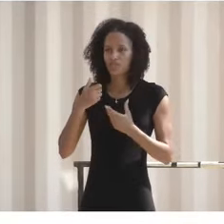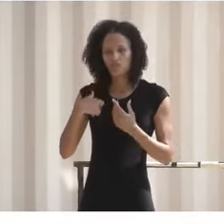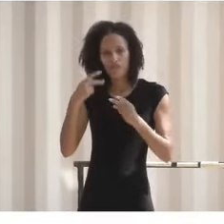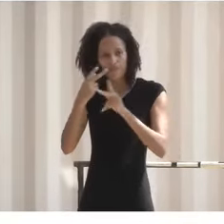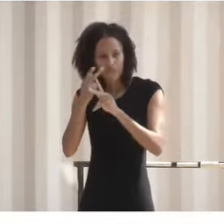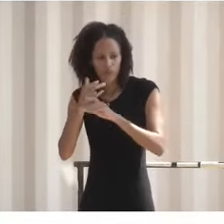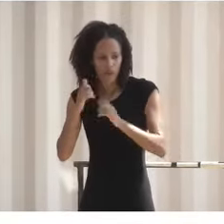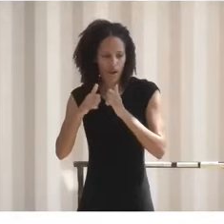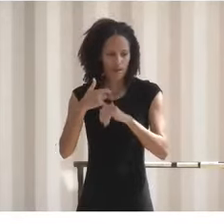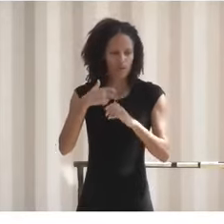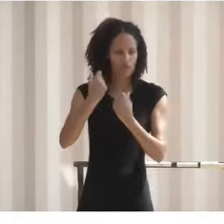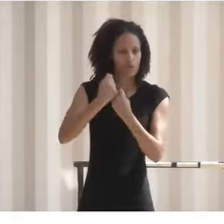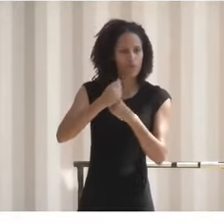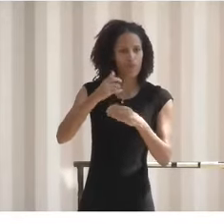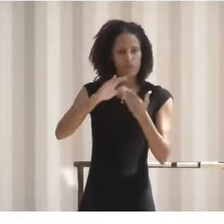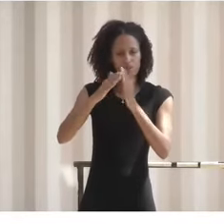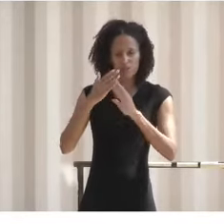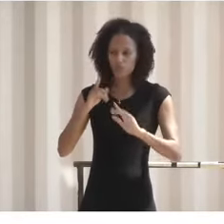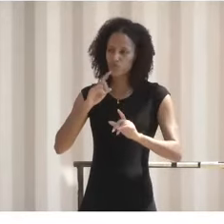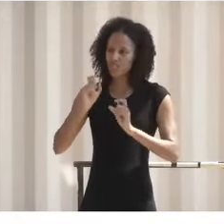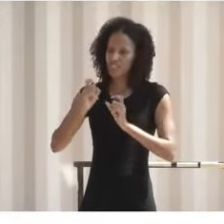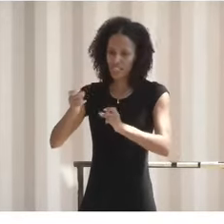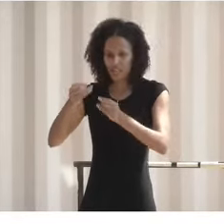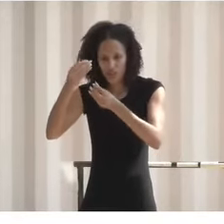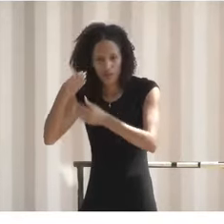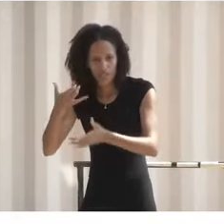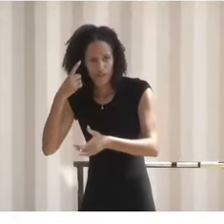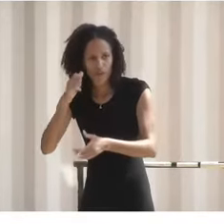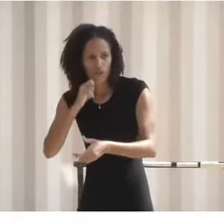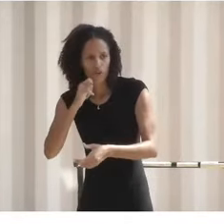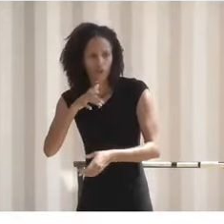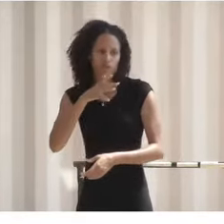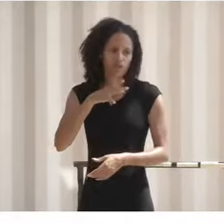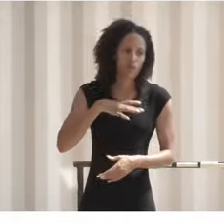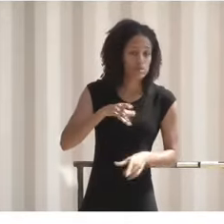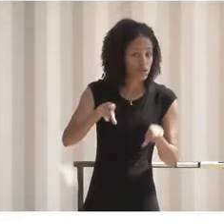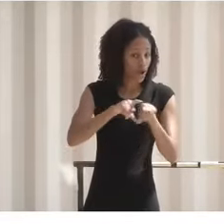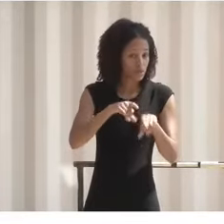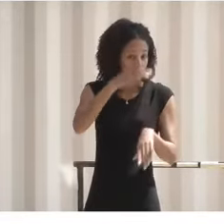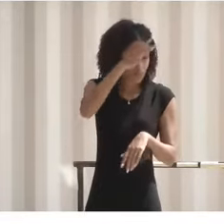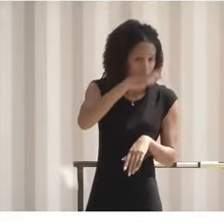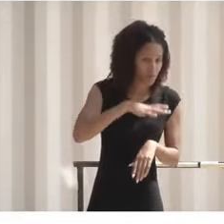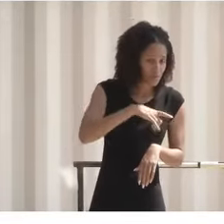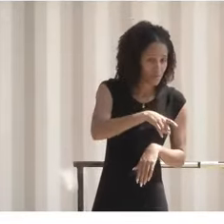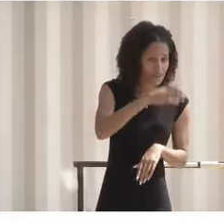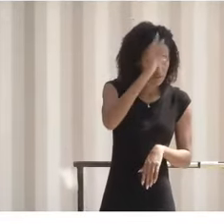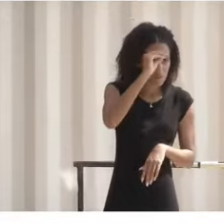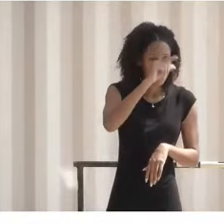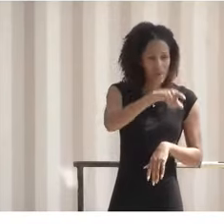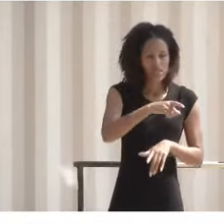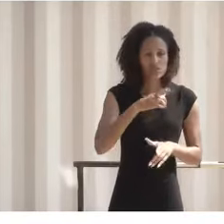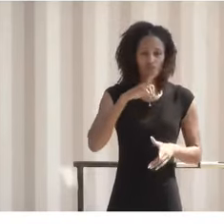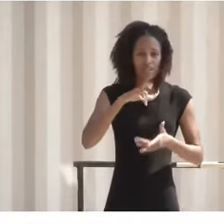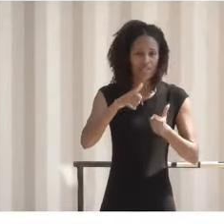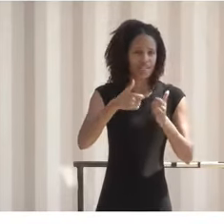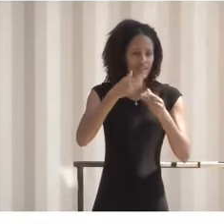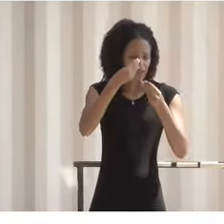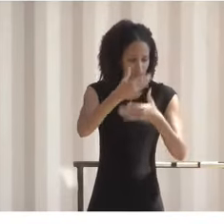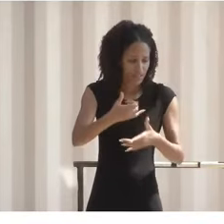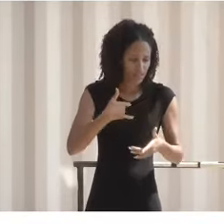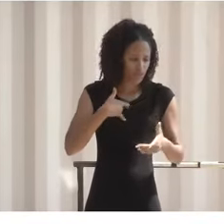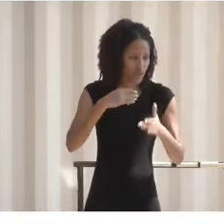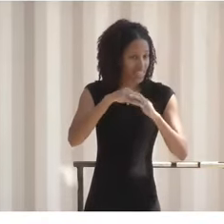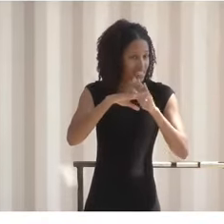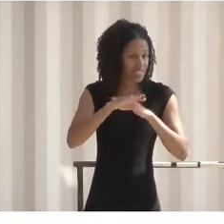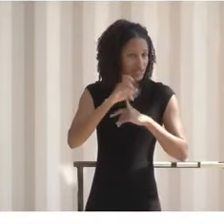communities by giving information to these women and girls, and also the boys, on the opportunities they have and accessing